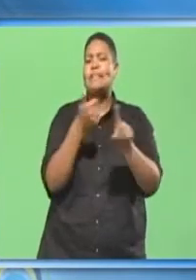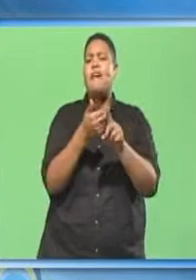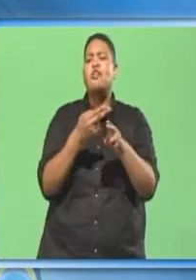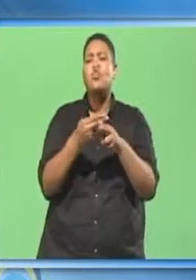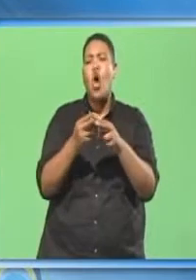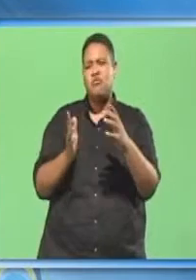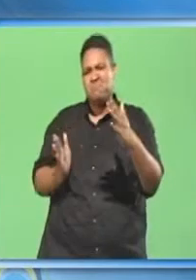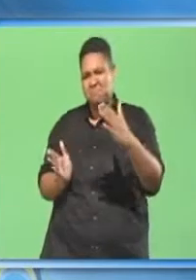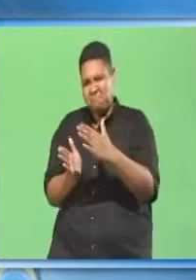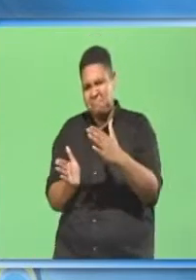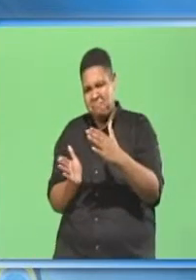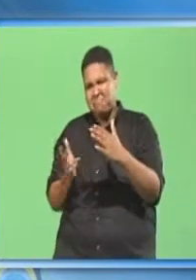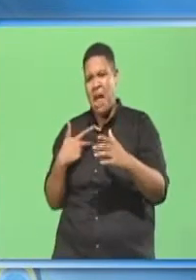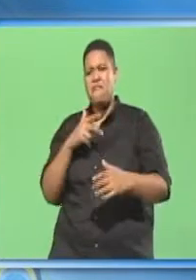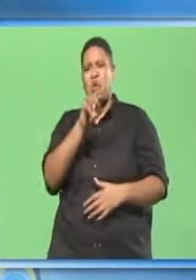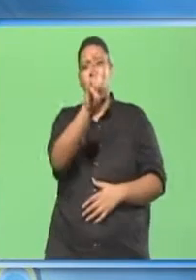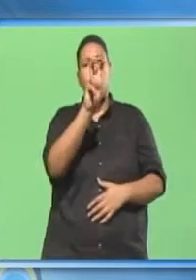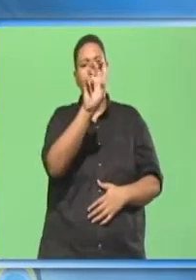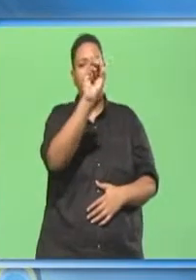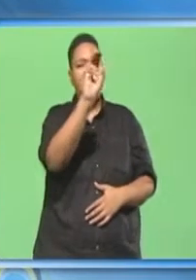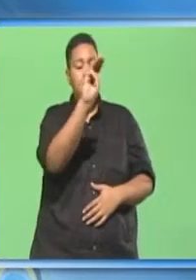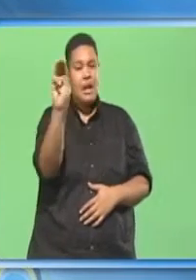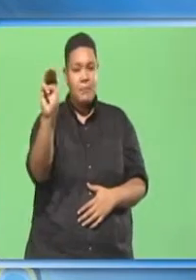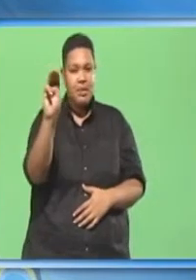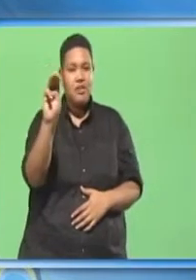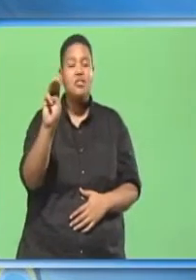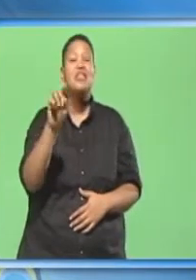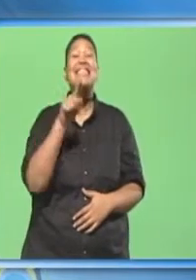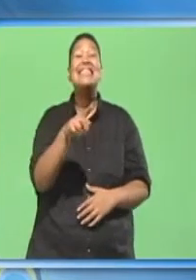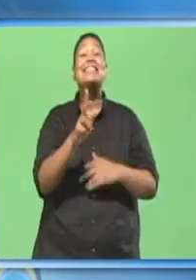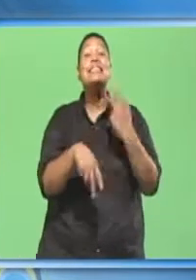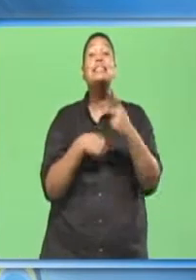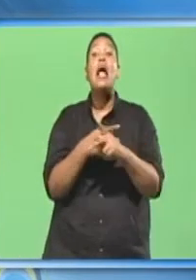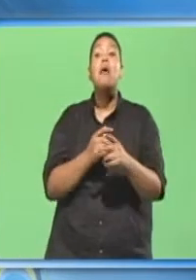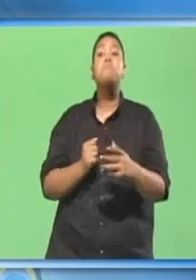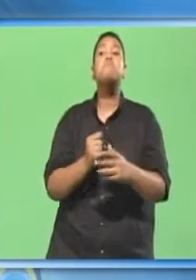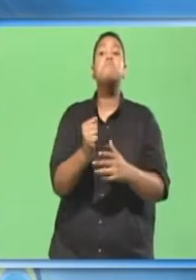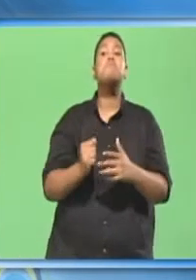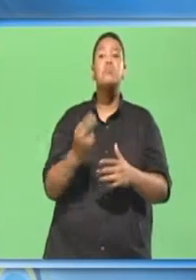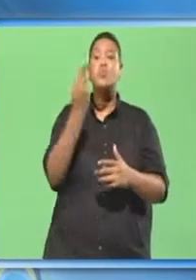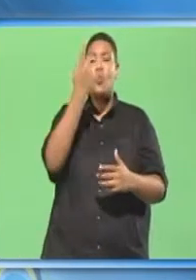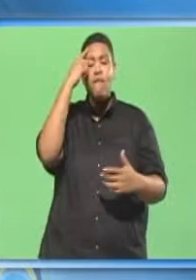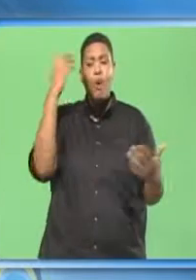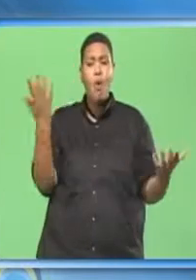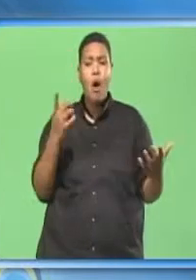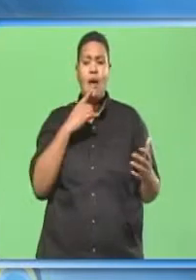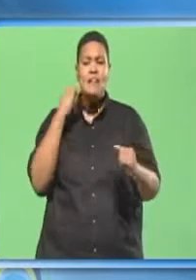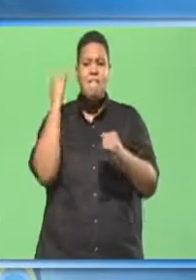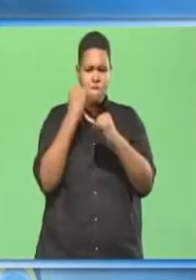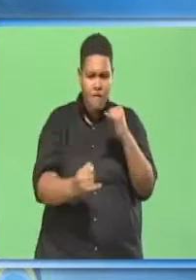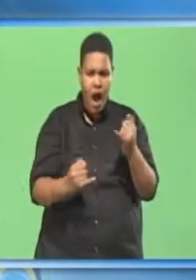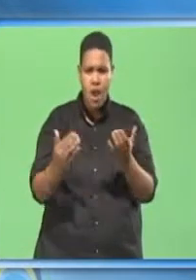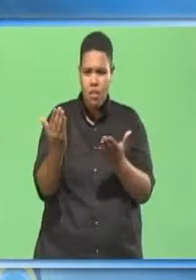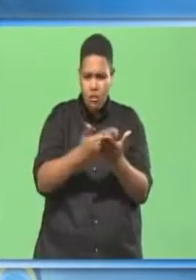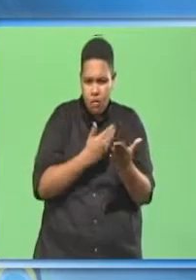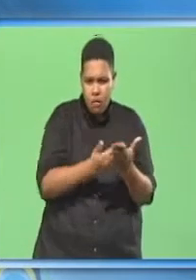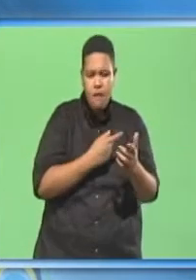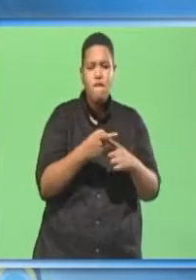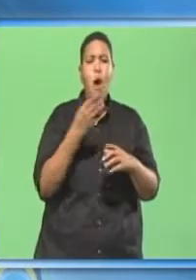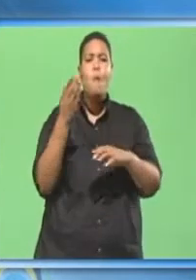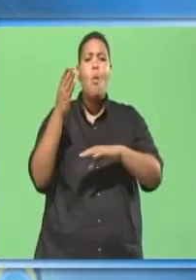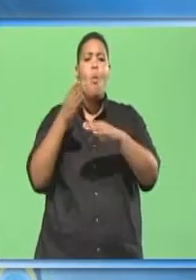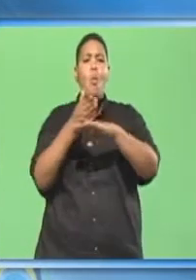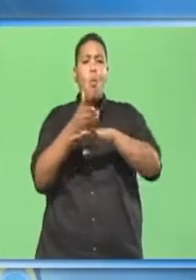shorter, having a length of 250 millimeters. This type of plane is used for taking the final shaving from wood, smoothing